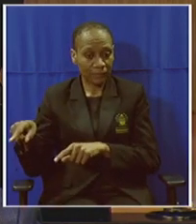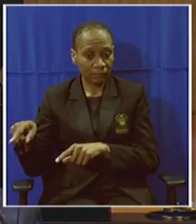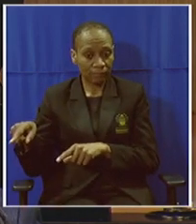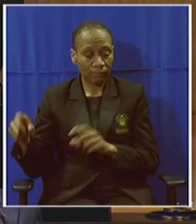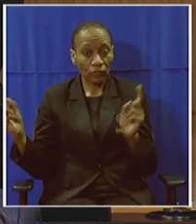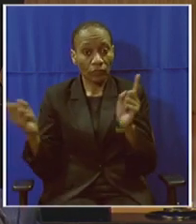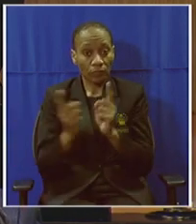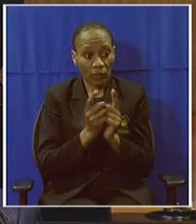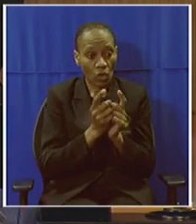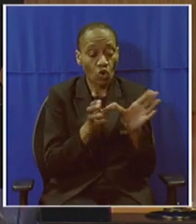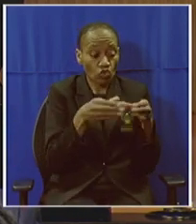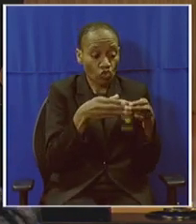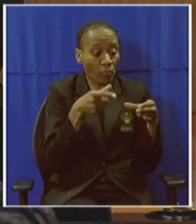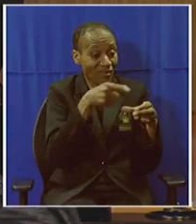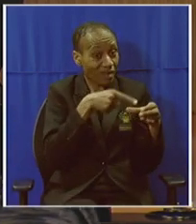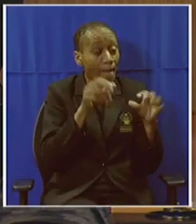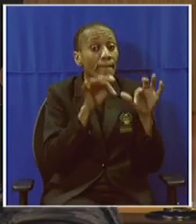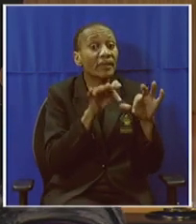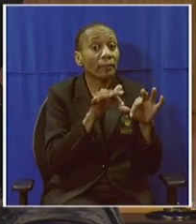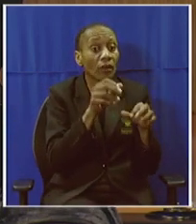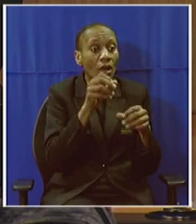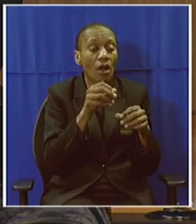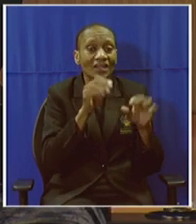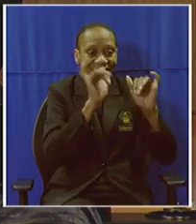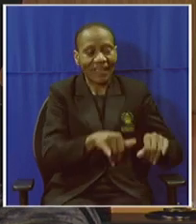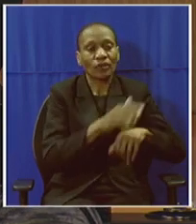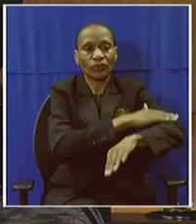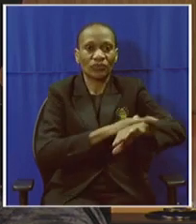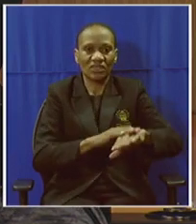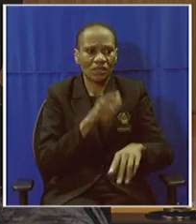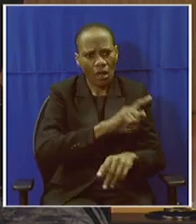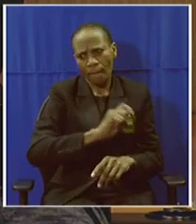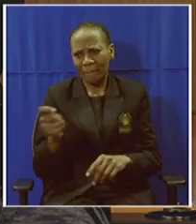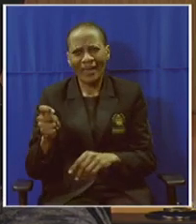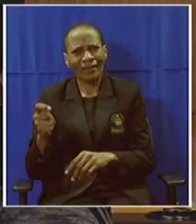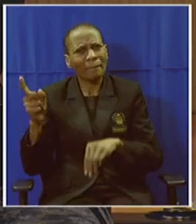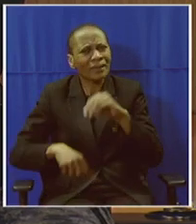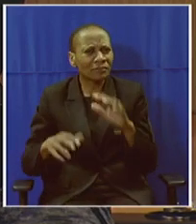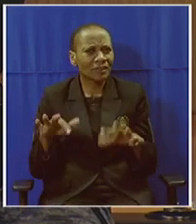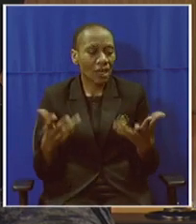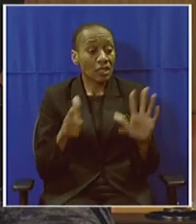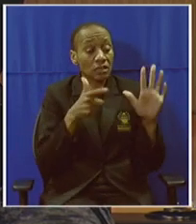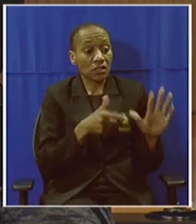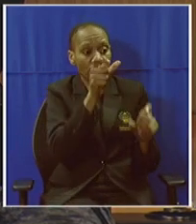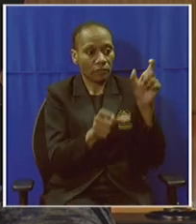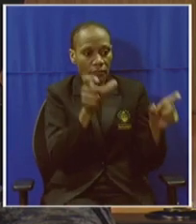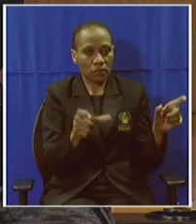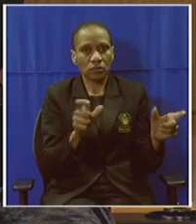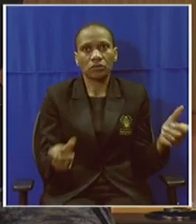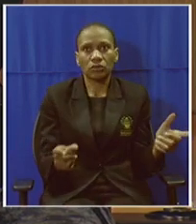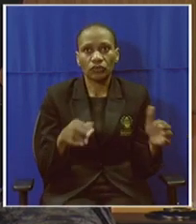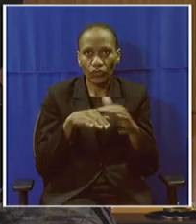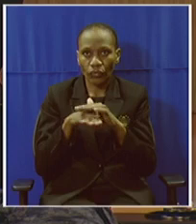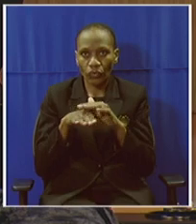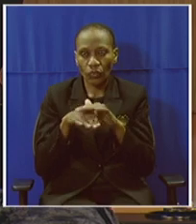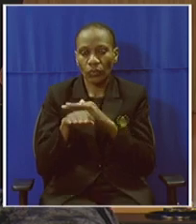of homeless people over the issuing of fines. 7 homeless people filed a contempt